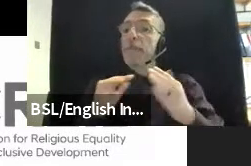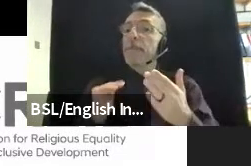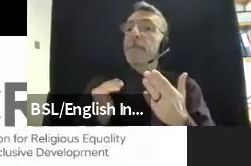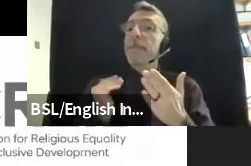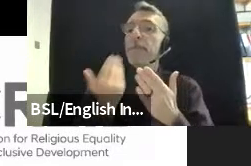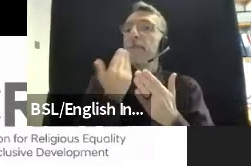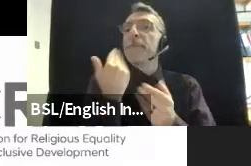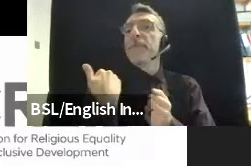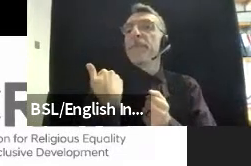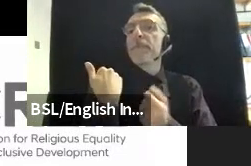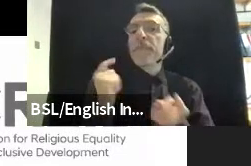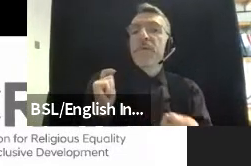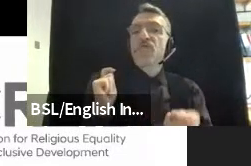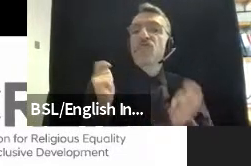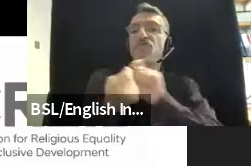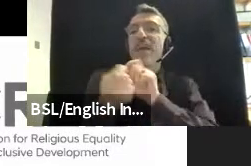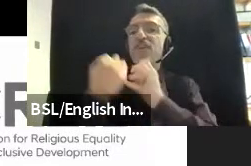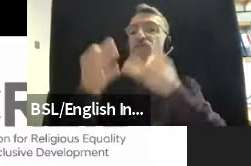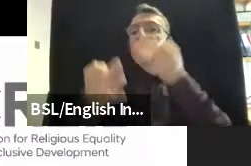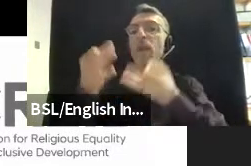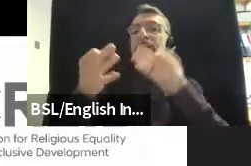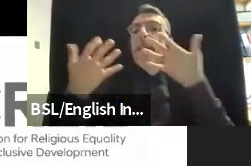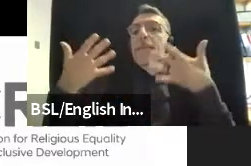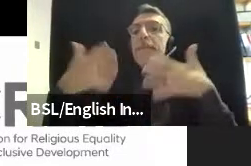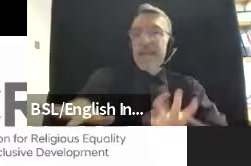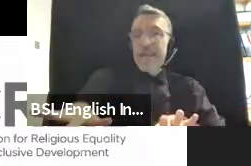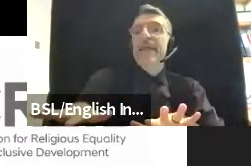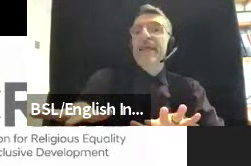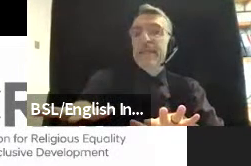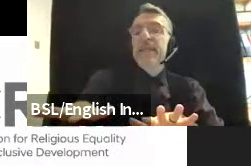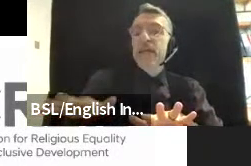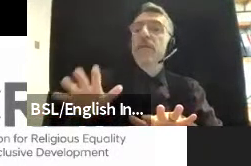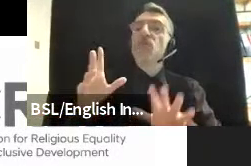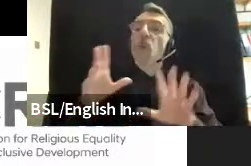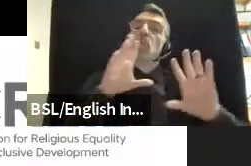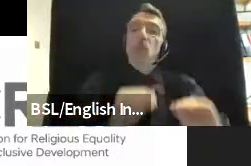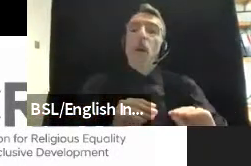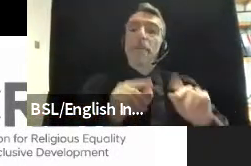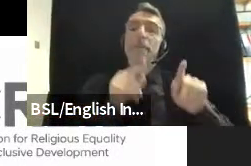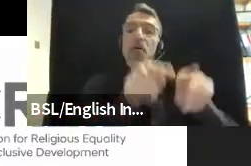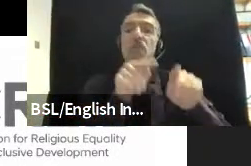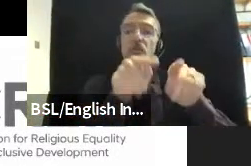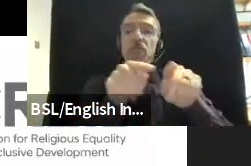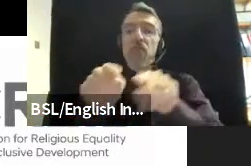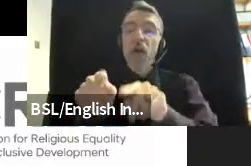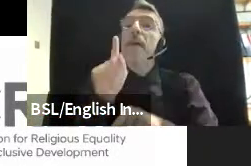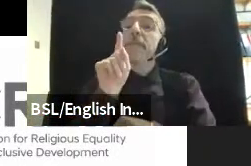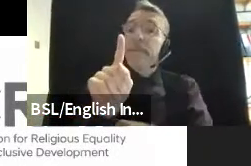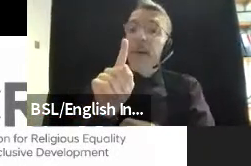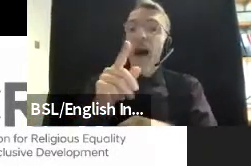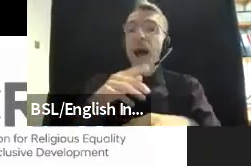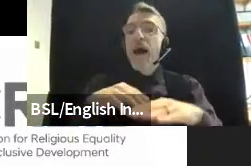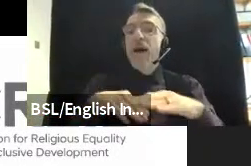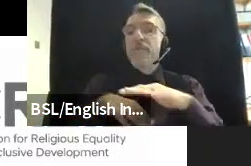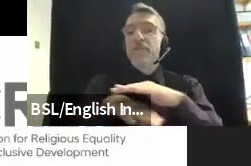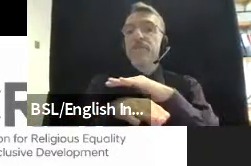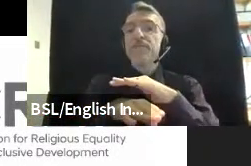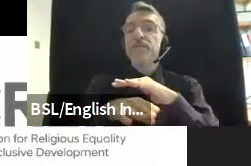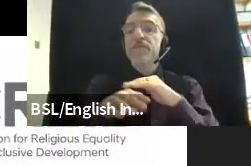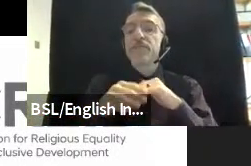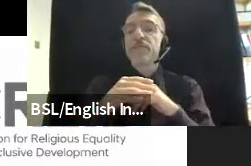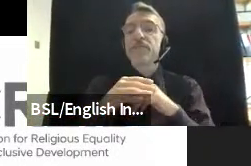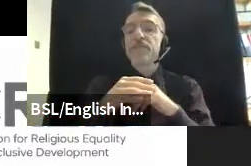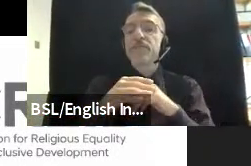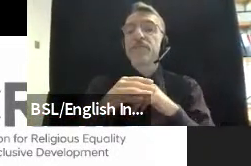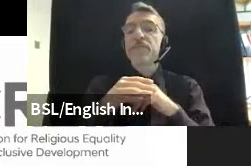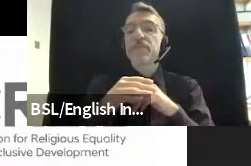the recent political changes in Uzbekistan. But still they are being prosecuted, particularly